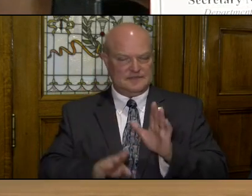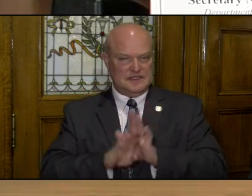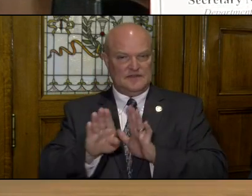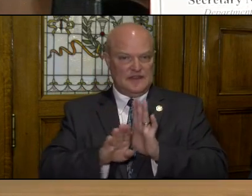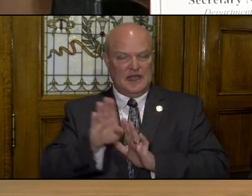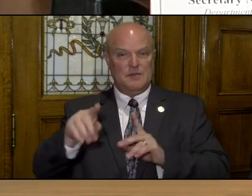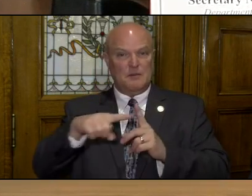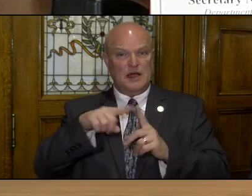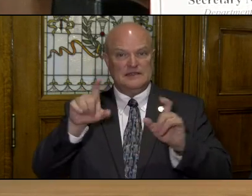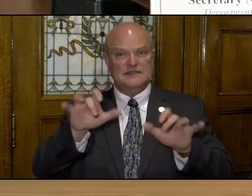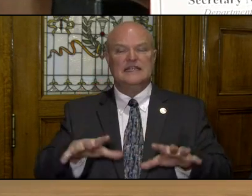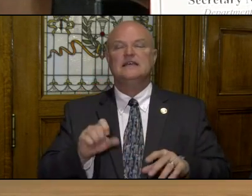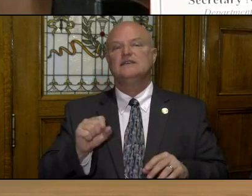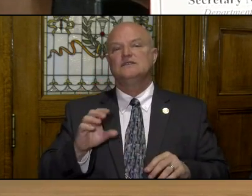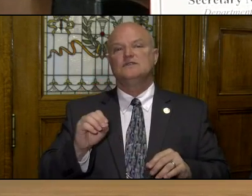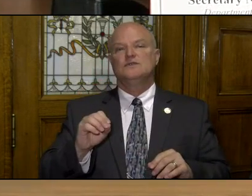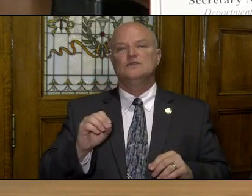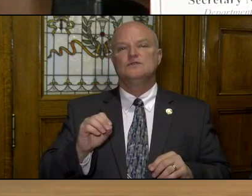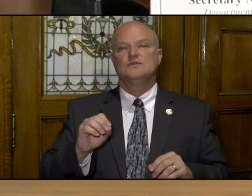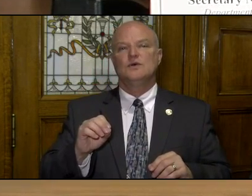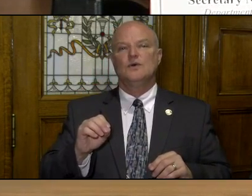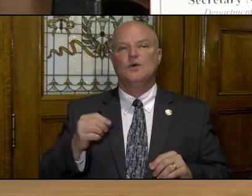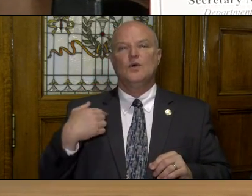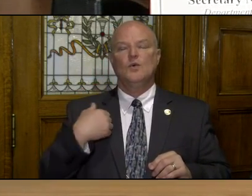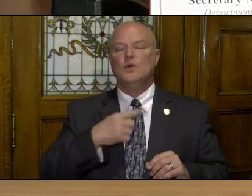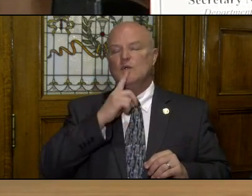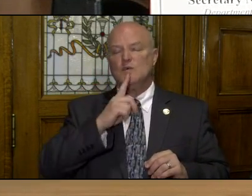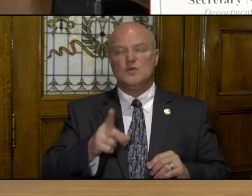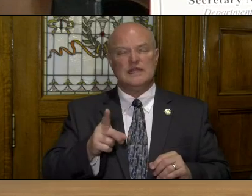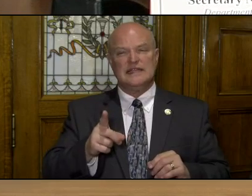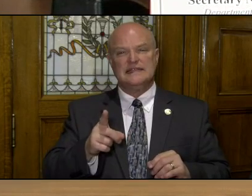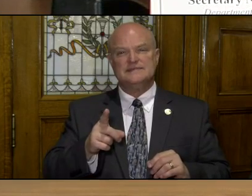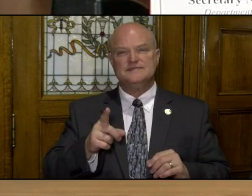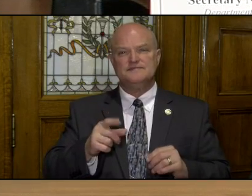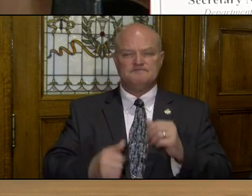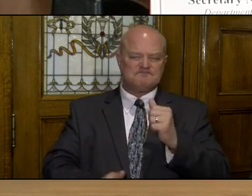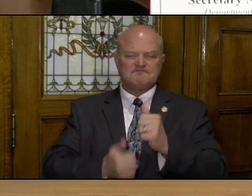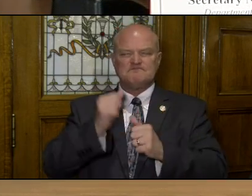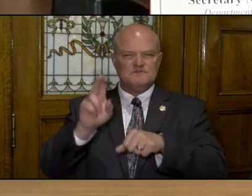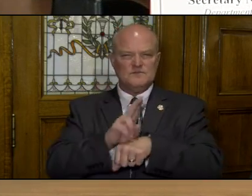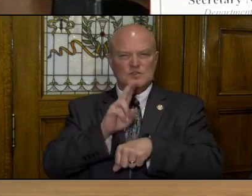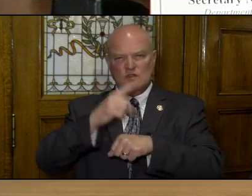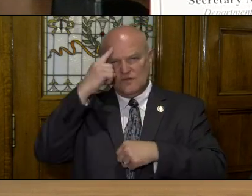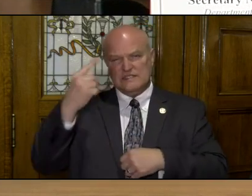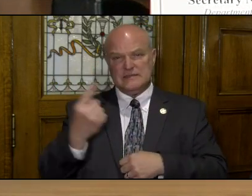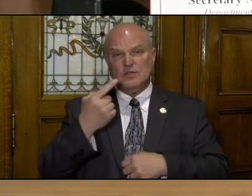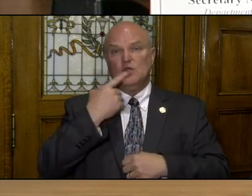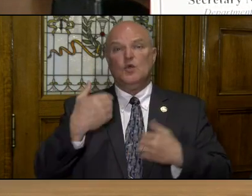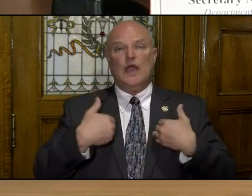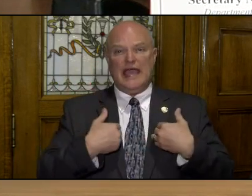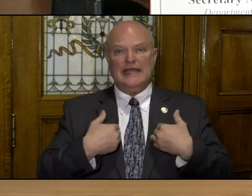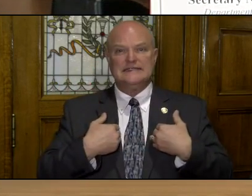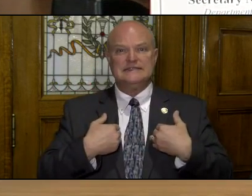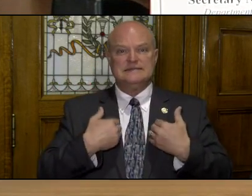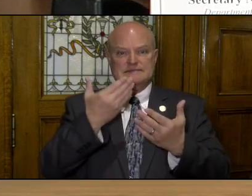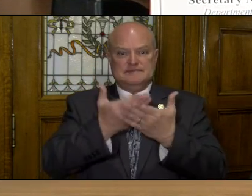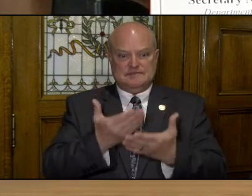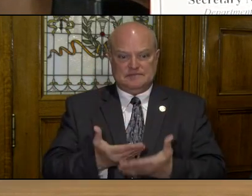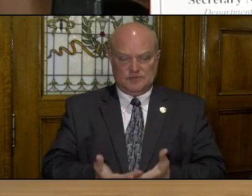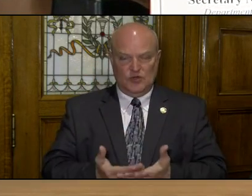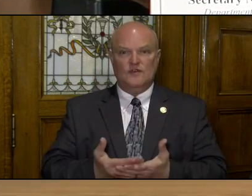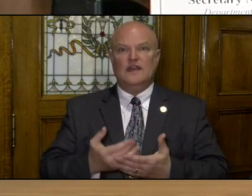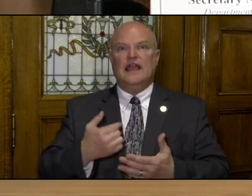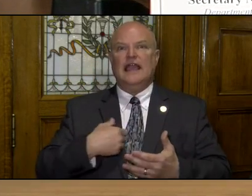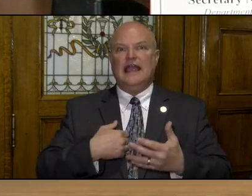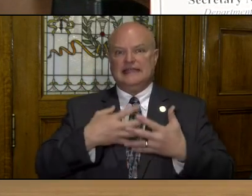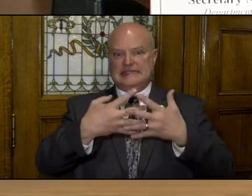develop a positive test. So it would really be most useful for someone who has symptoms and has